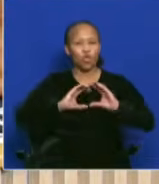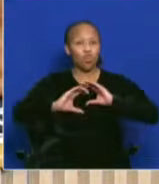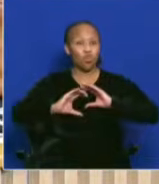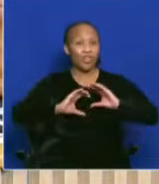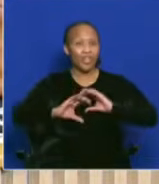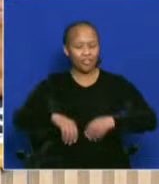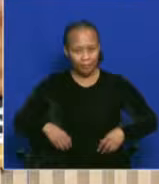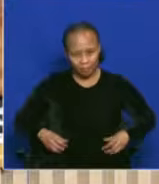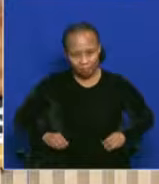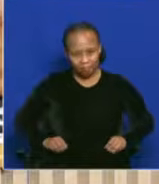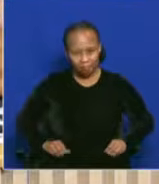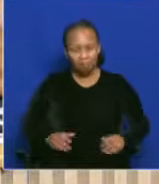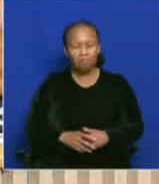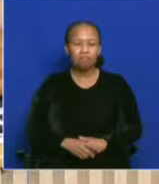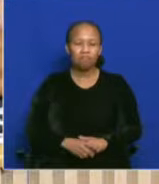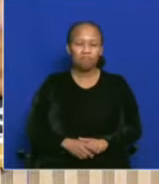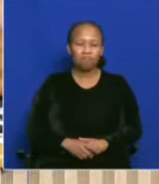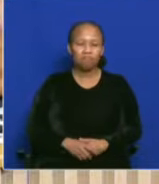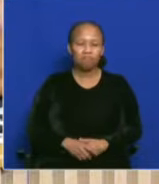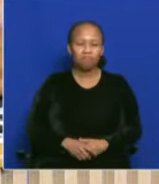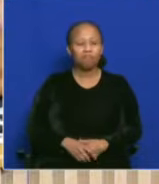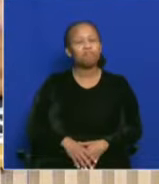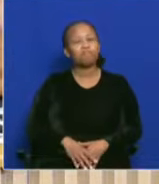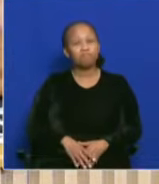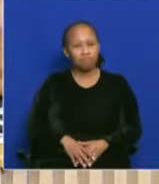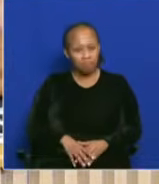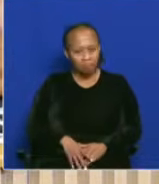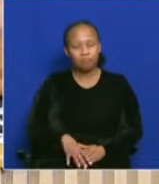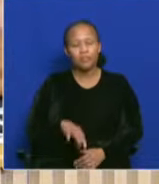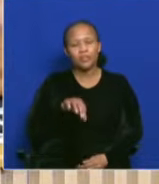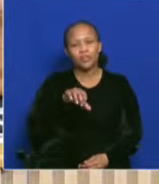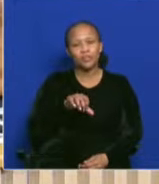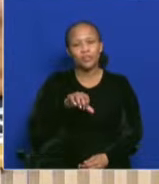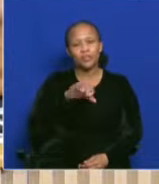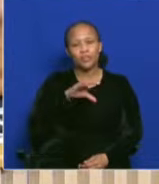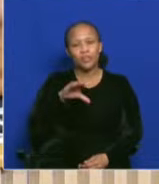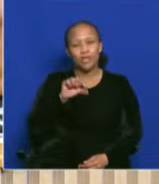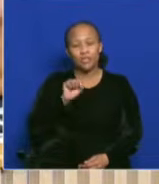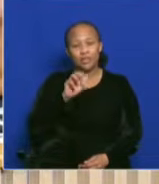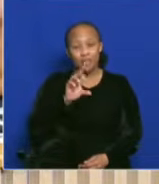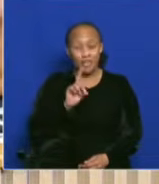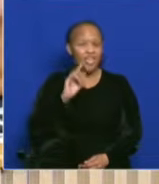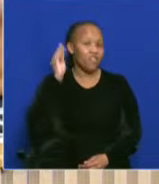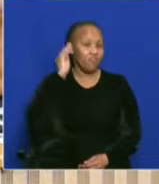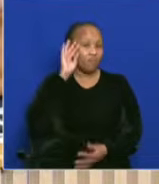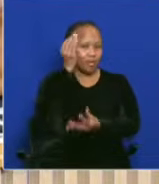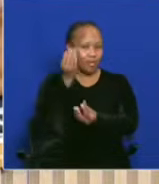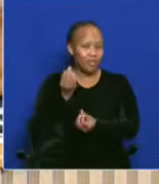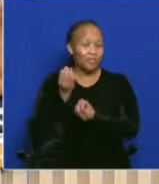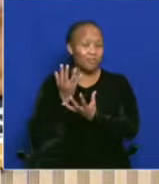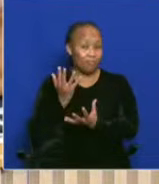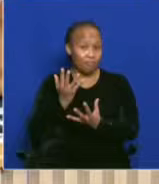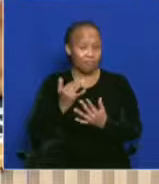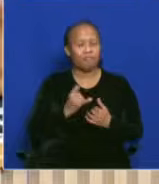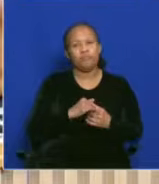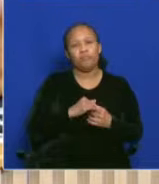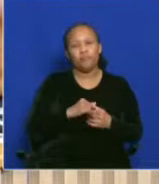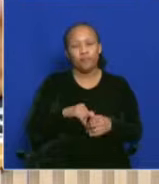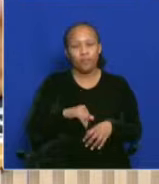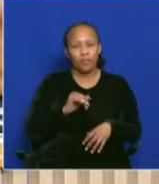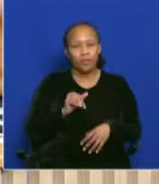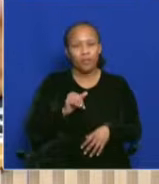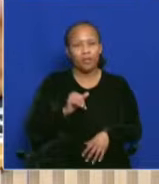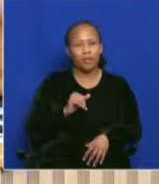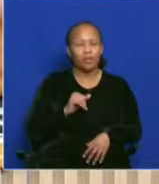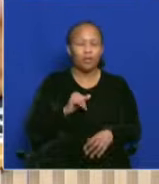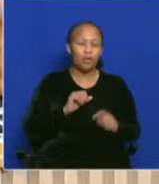sought CSD information that we saw earlier. And in fact, Commissioner Khumalo, that CSD information that was requested on